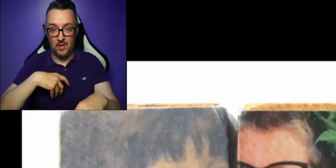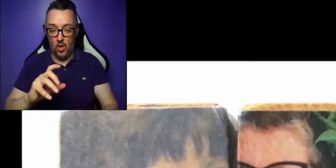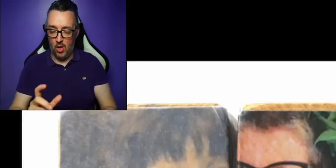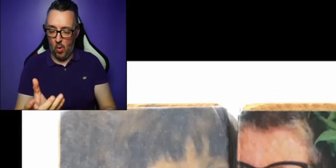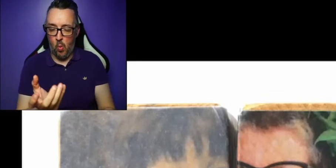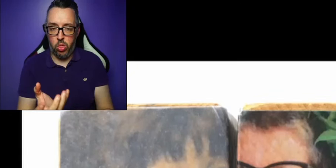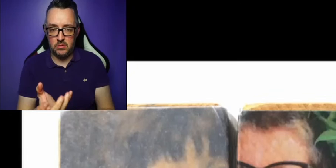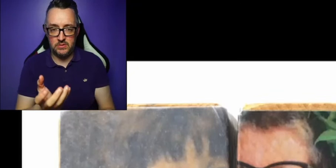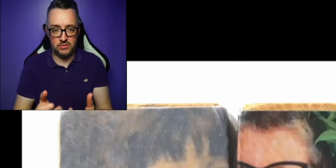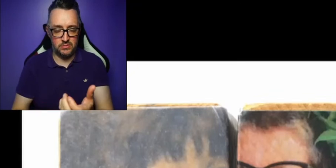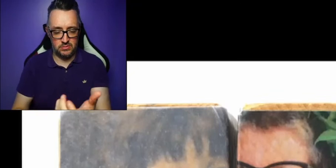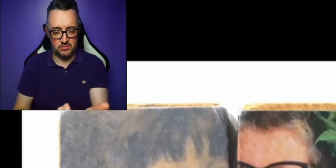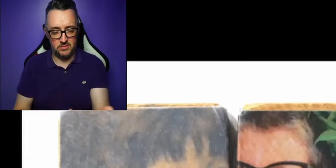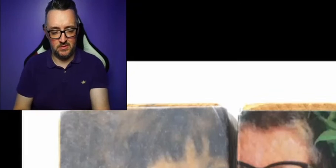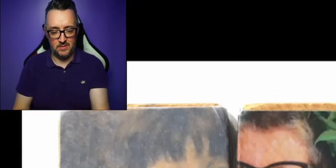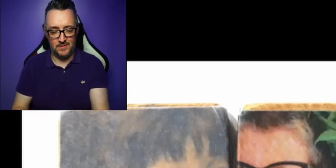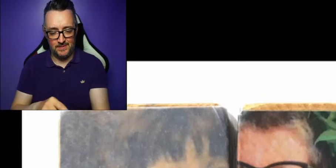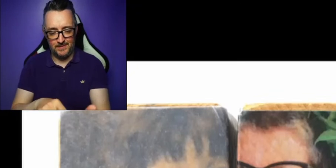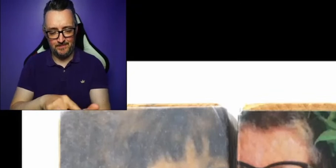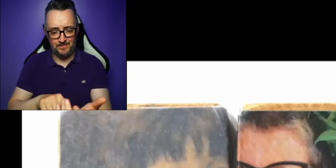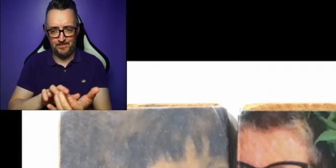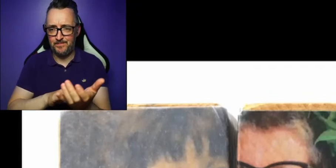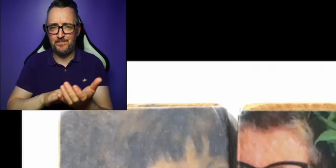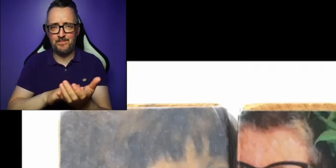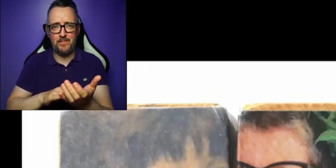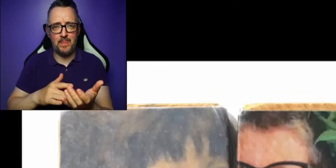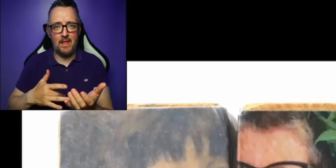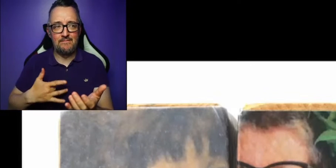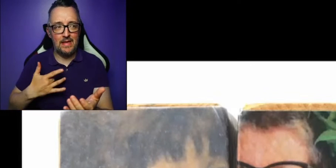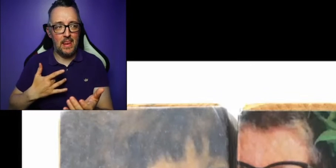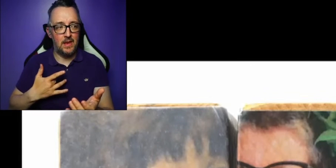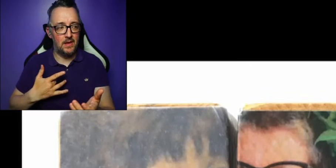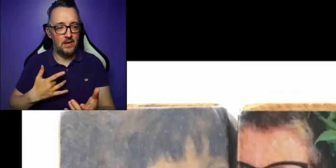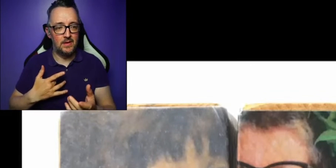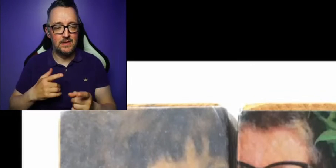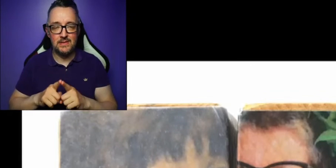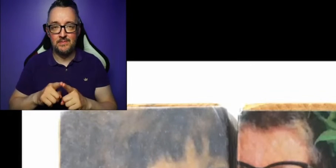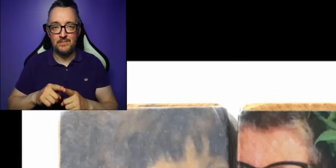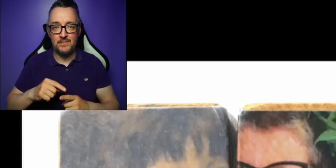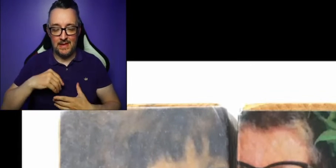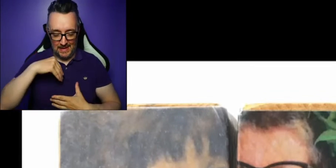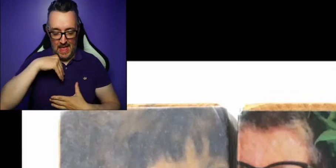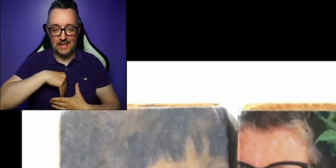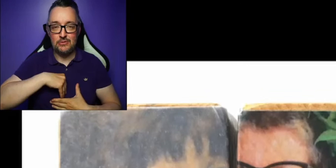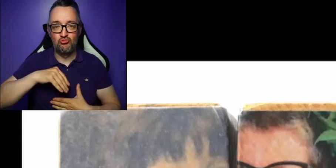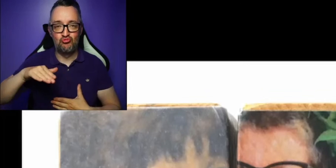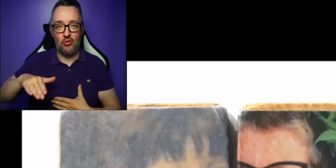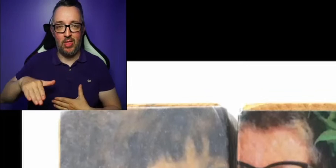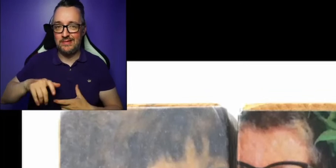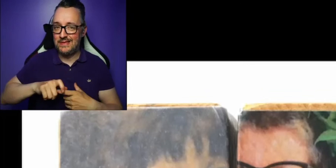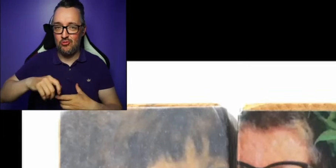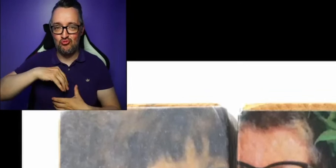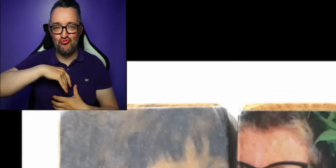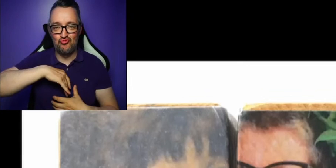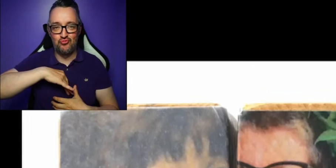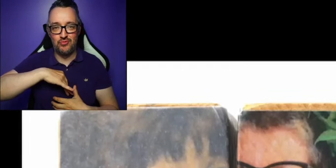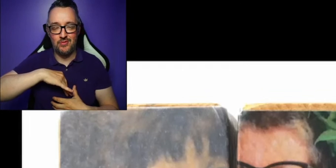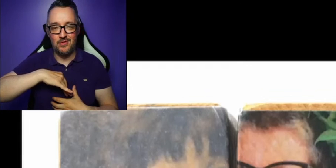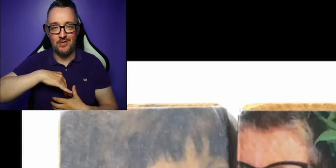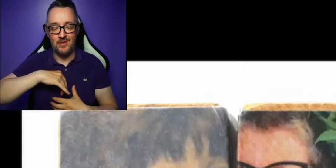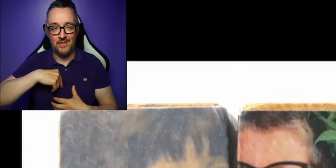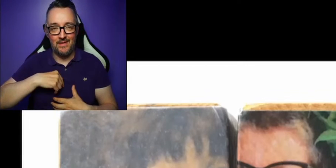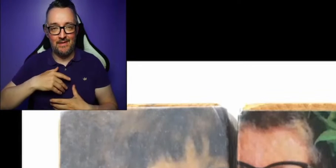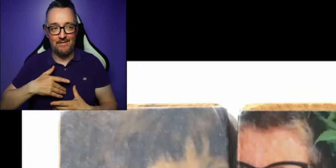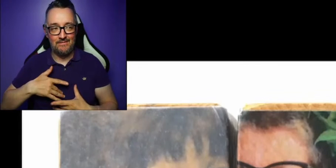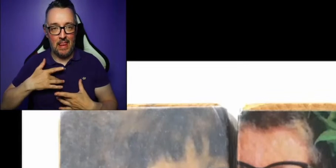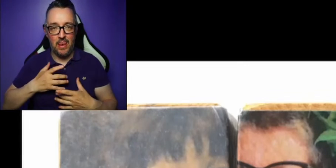them, I can almost feel, I feel the child in myself. I feel like I'm